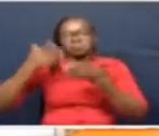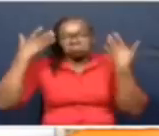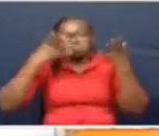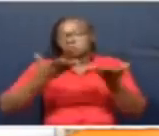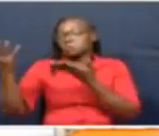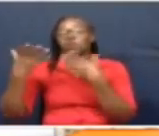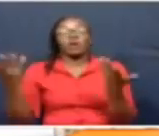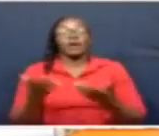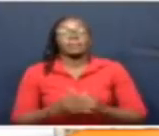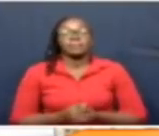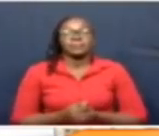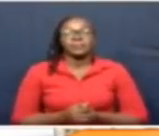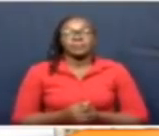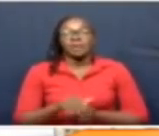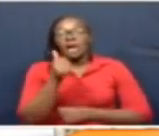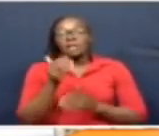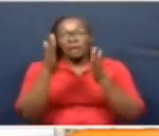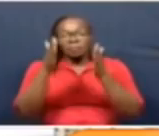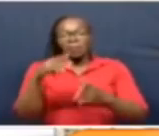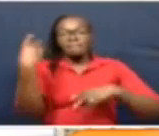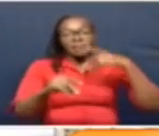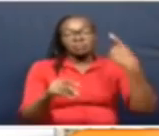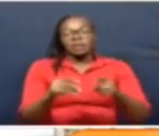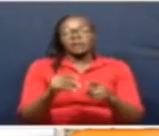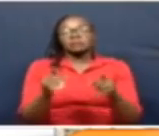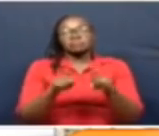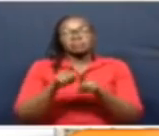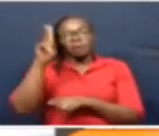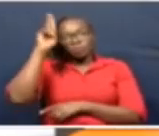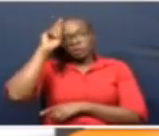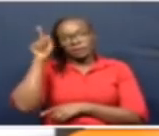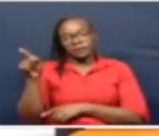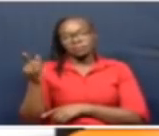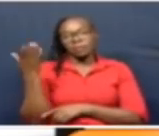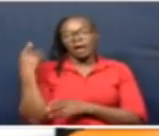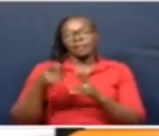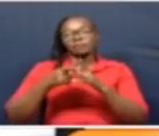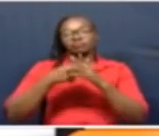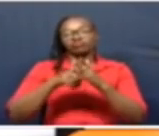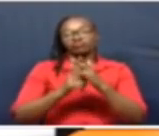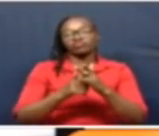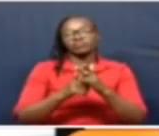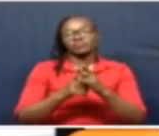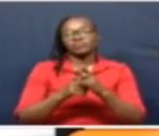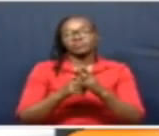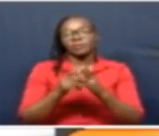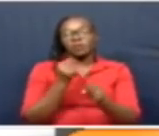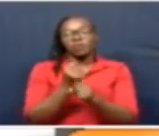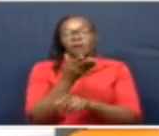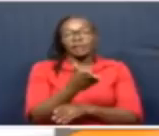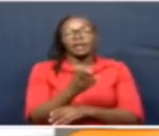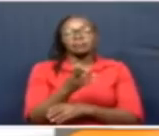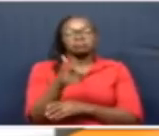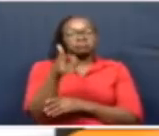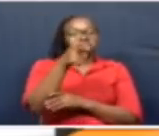wapi. Somebody has been beaten with somebody like a police. A mechanic who had parked the vehicle captured on the video being used by the